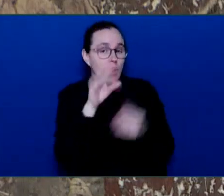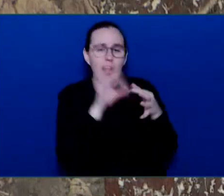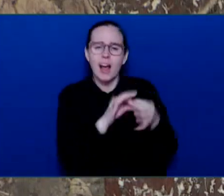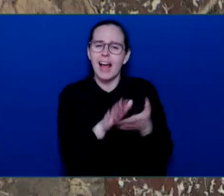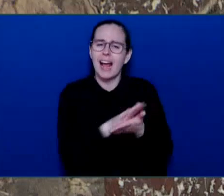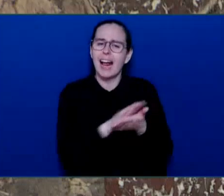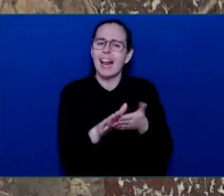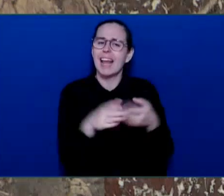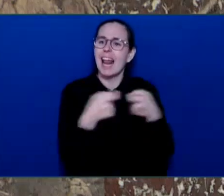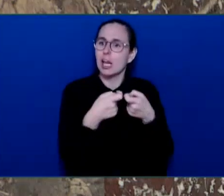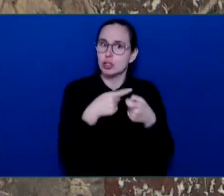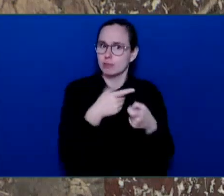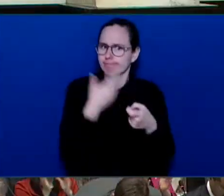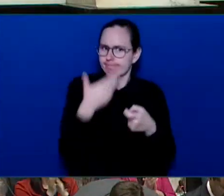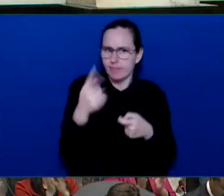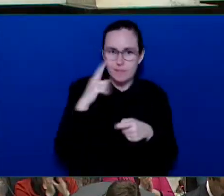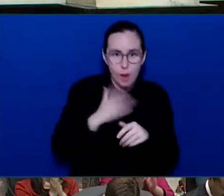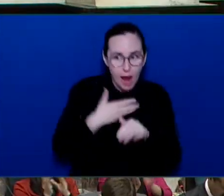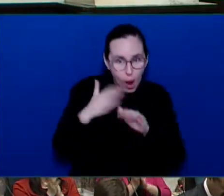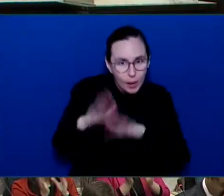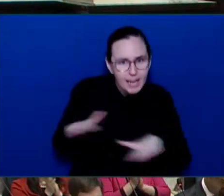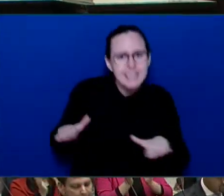British Columbians, Honourable Speaker.